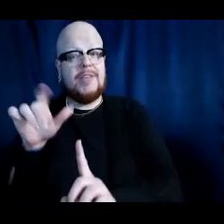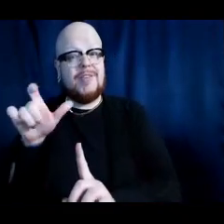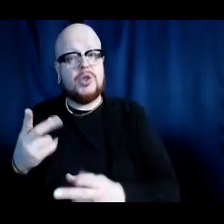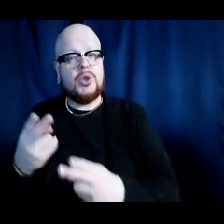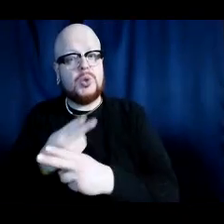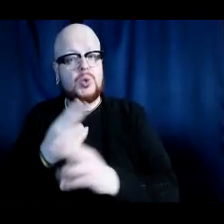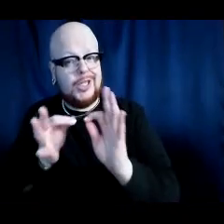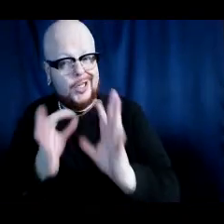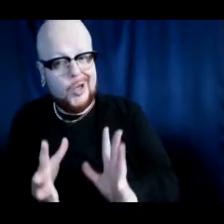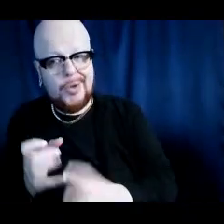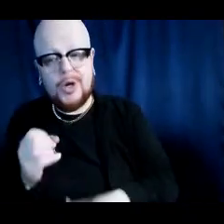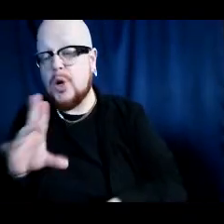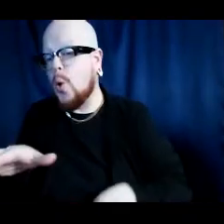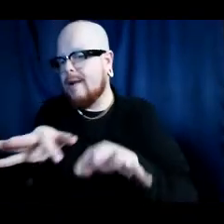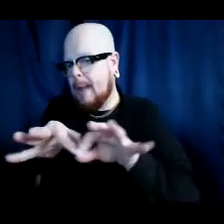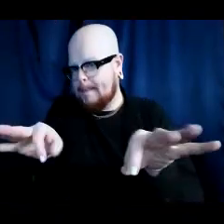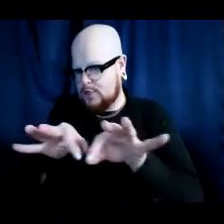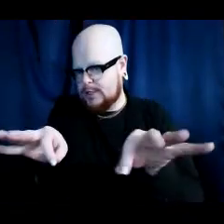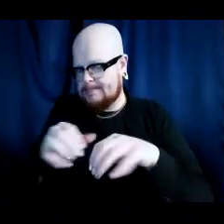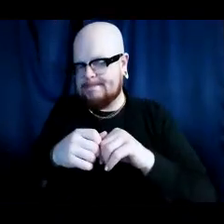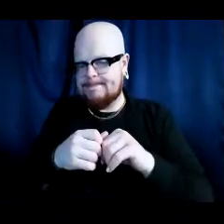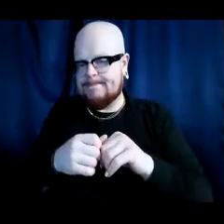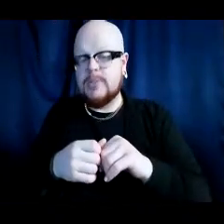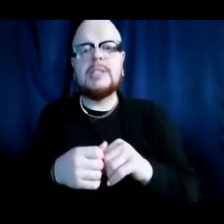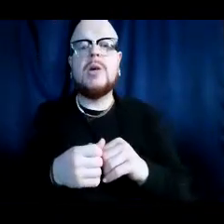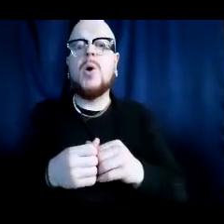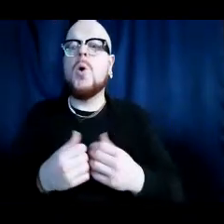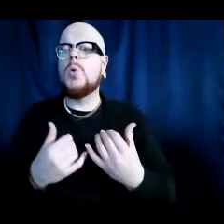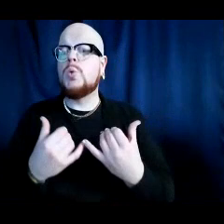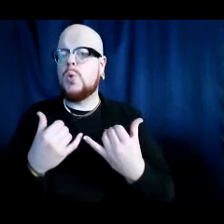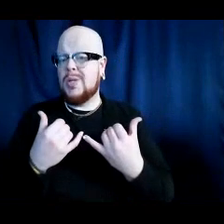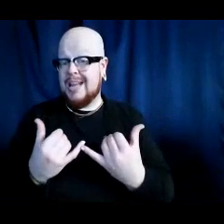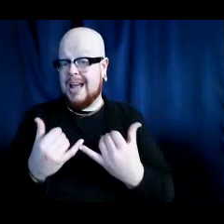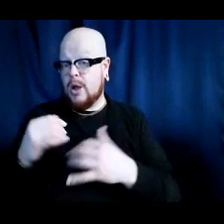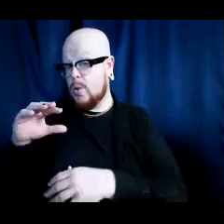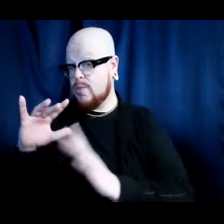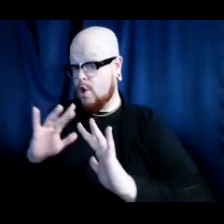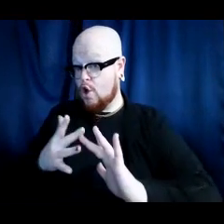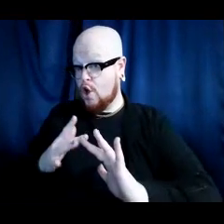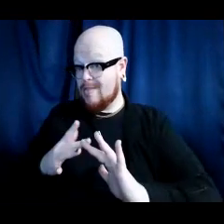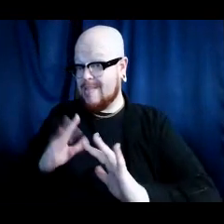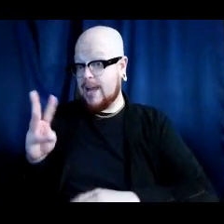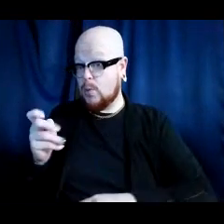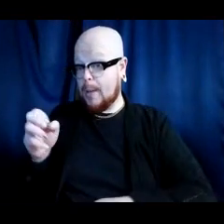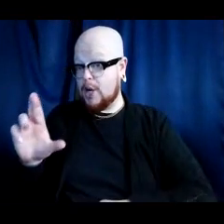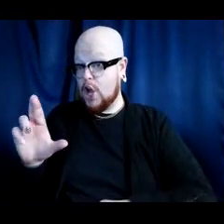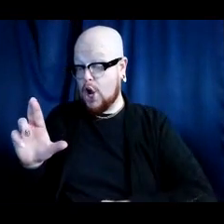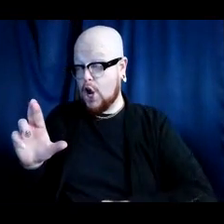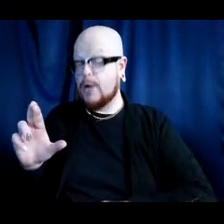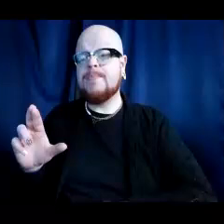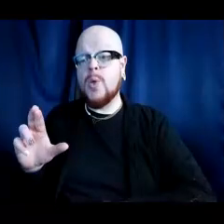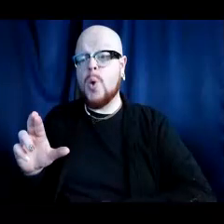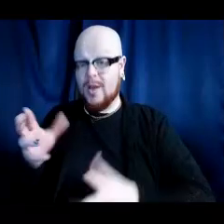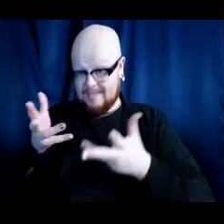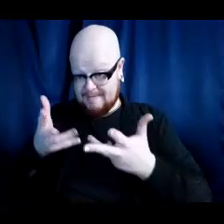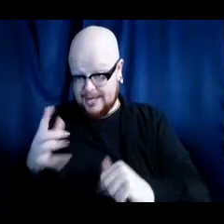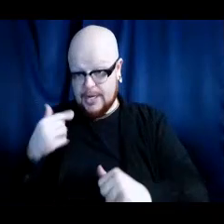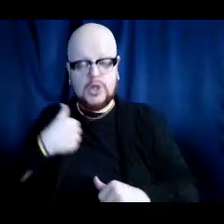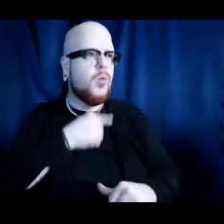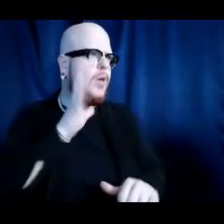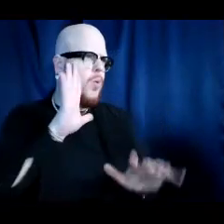the webinar, we edit the transcript and fix any captioning errors before uploading the webinar to our on-demand